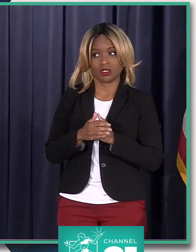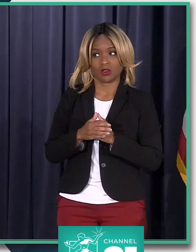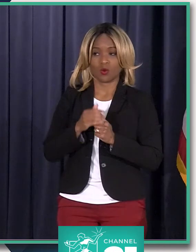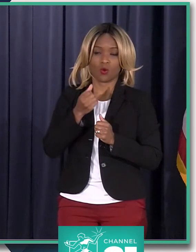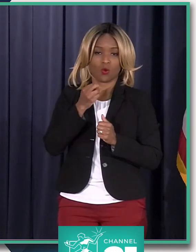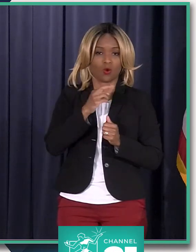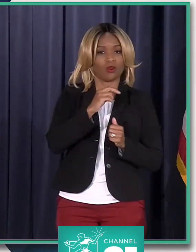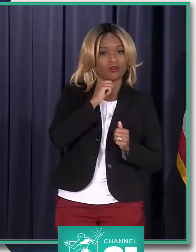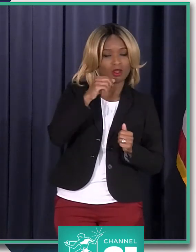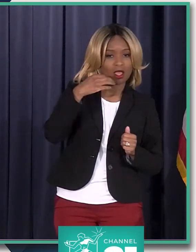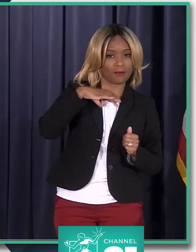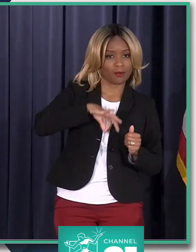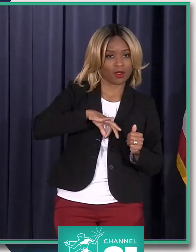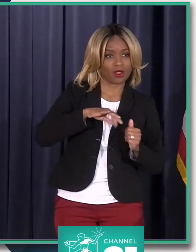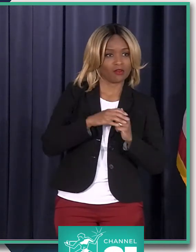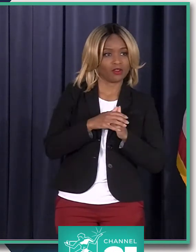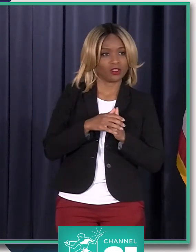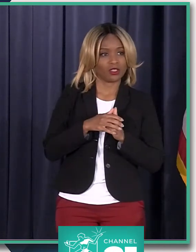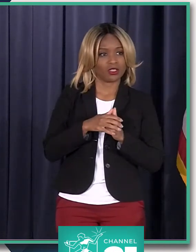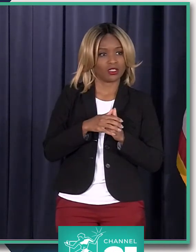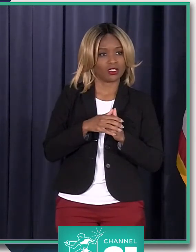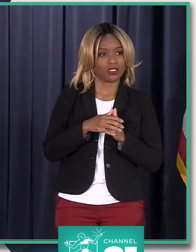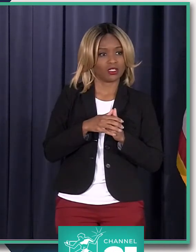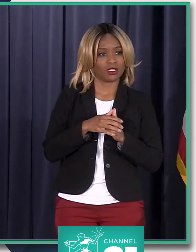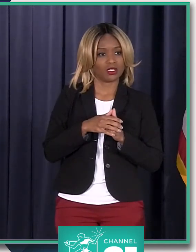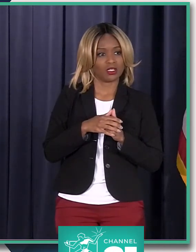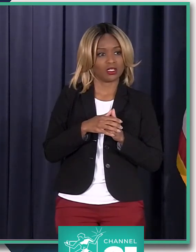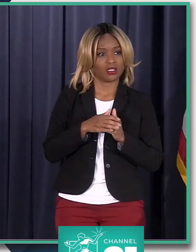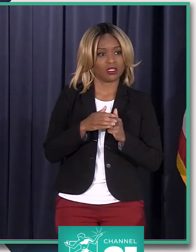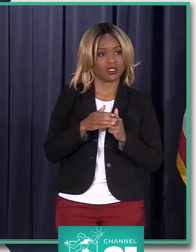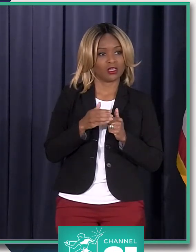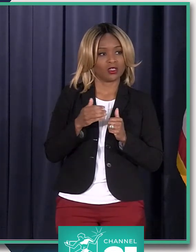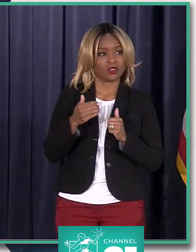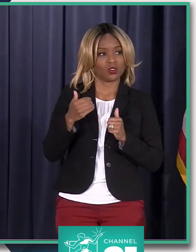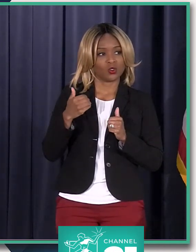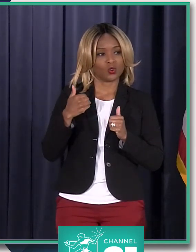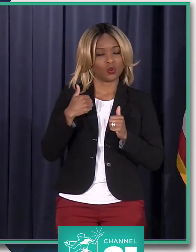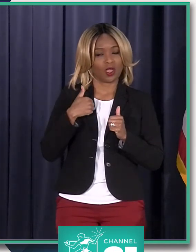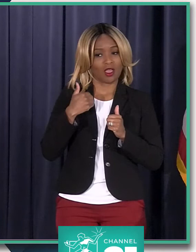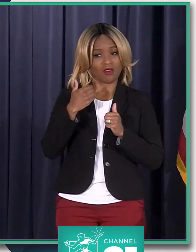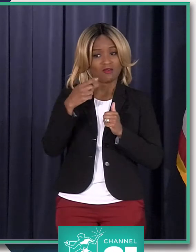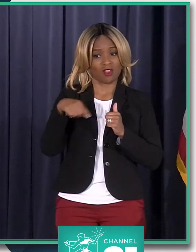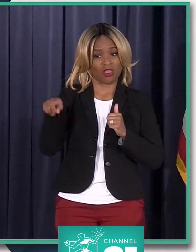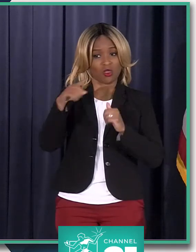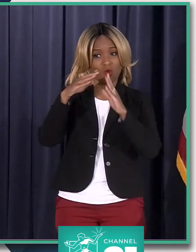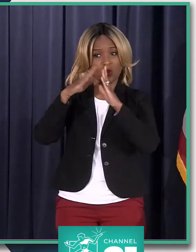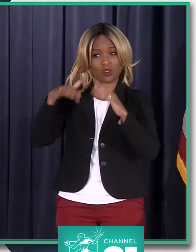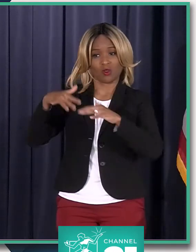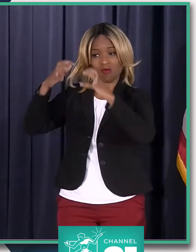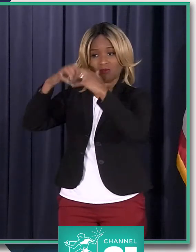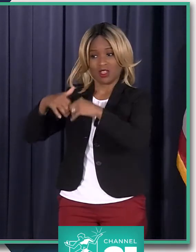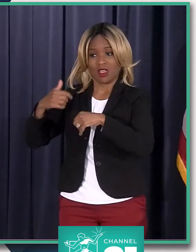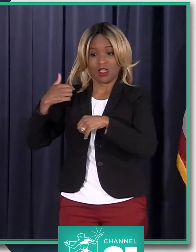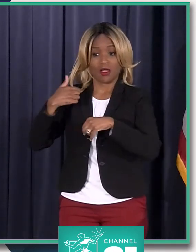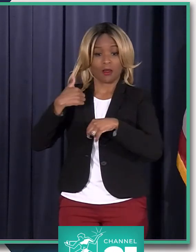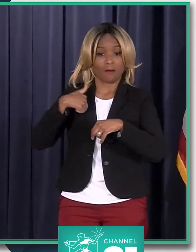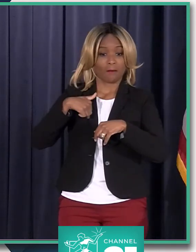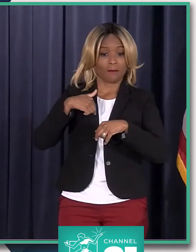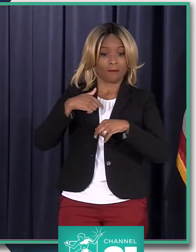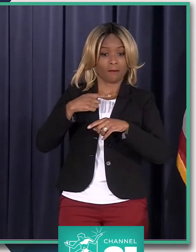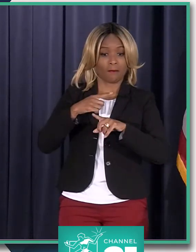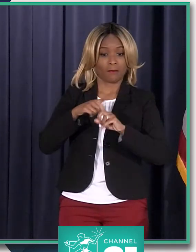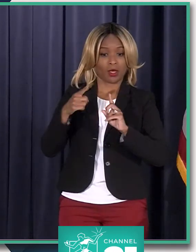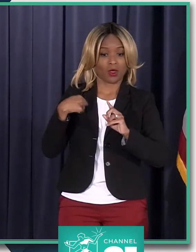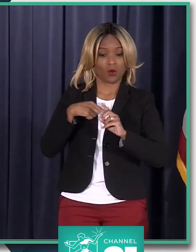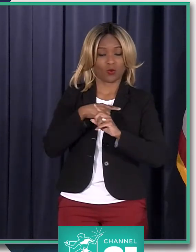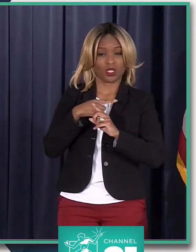is, to have as many of those homes demolished as possible to be able to go in and build. How many of the homes will